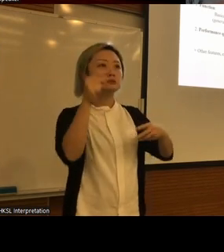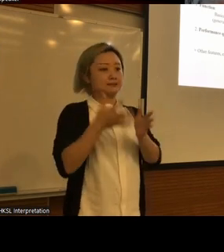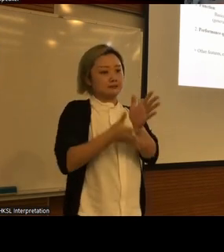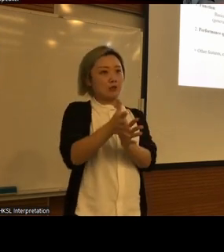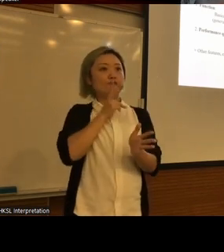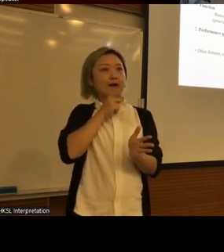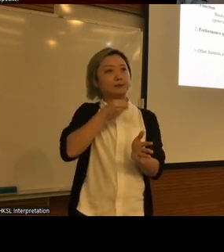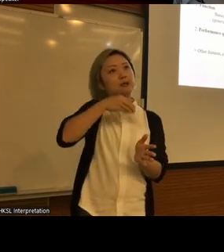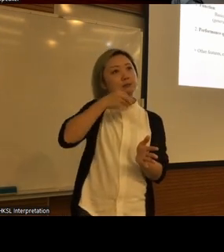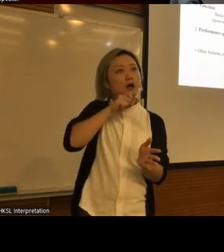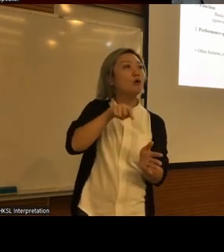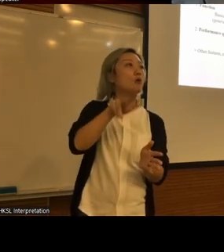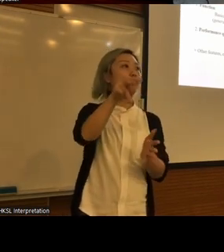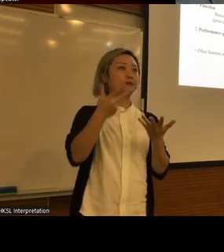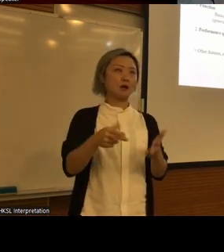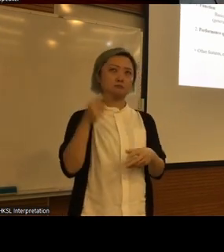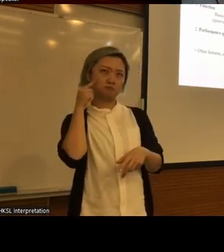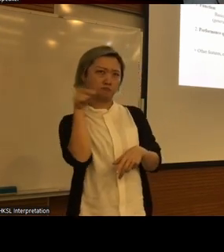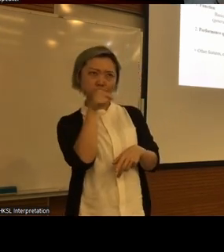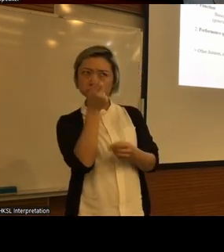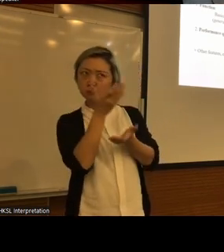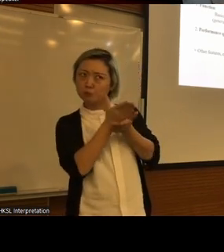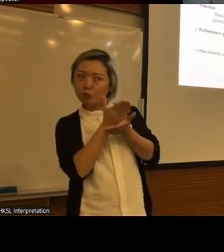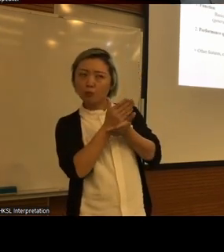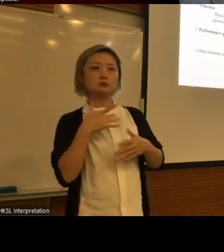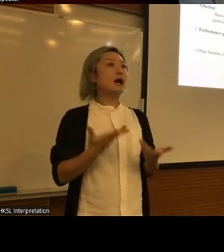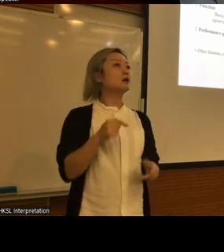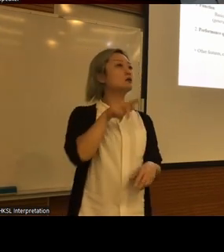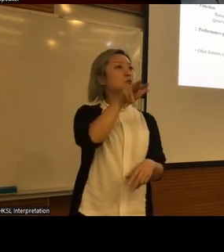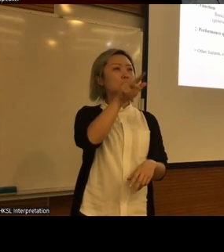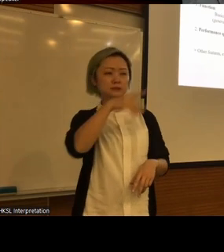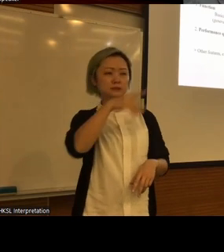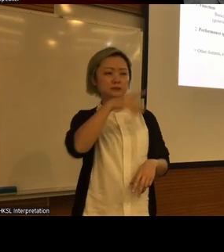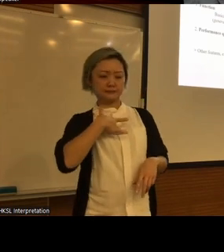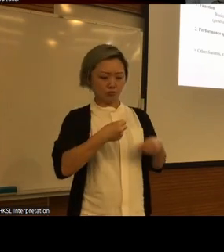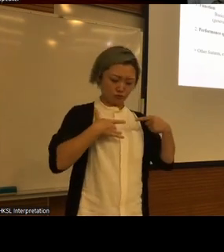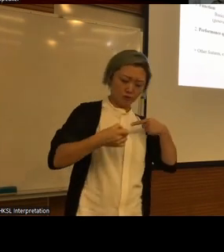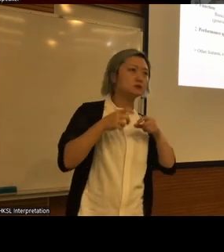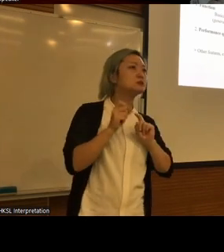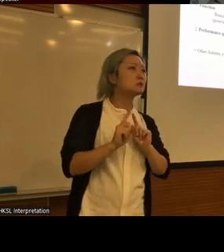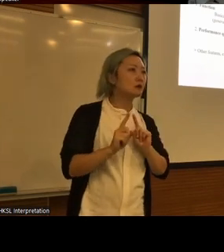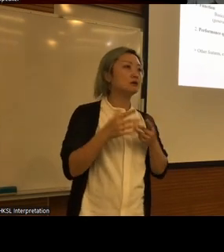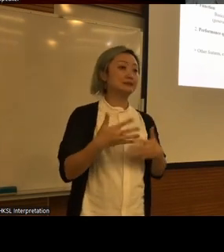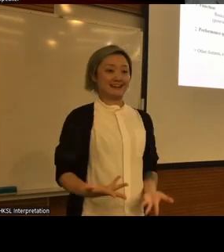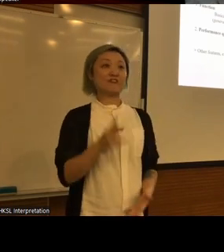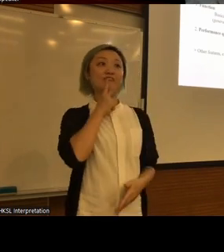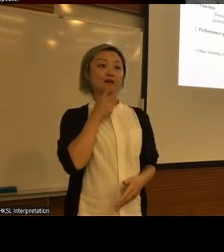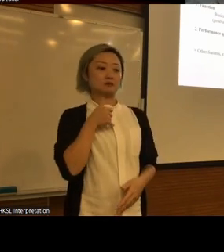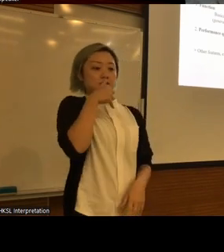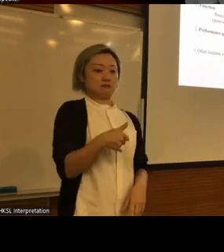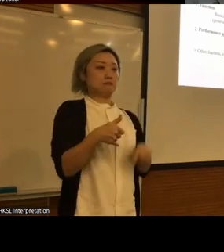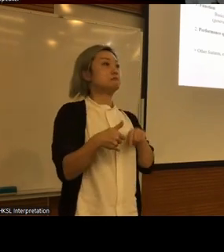language interpreting will immediately see the difference. The function of the conference interpreter is to be, in a